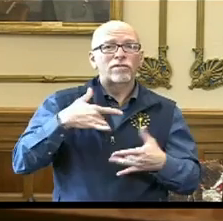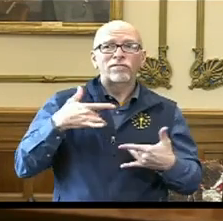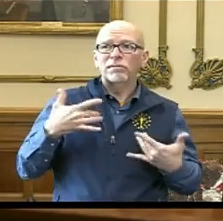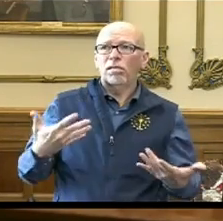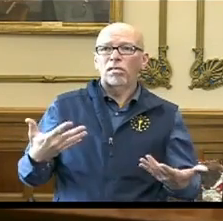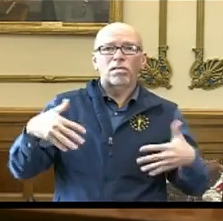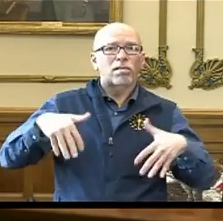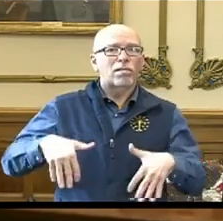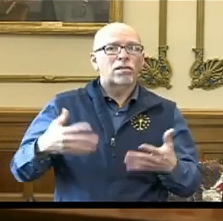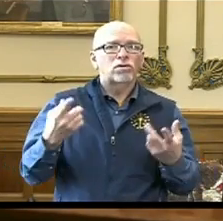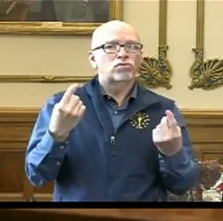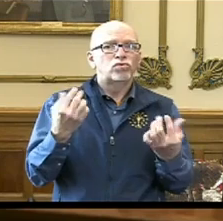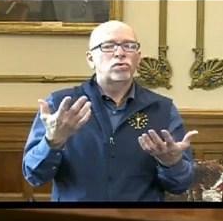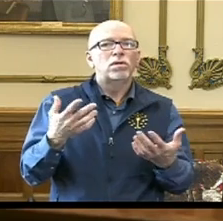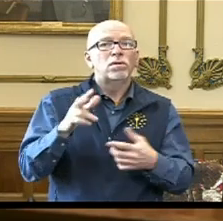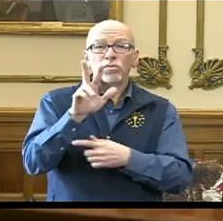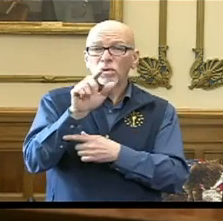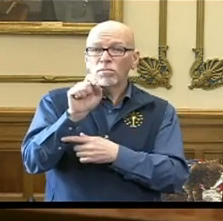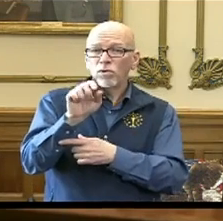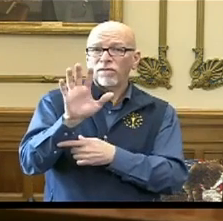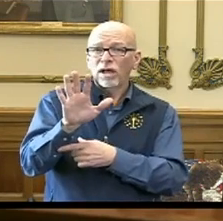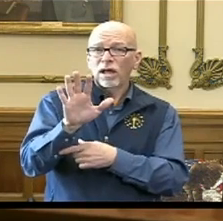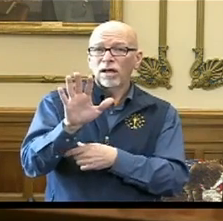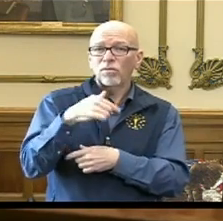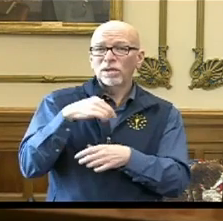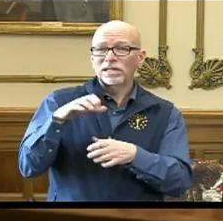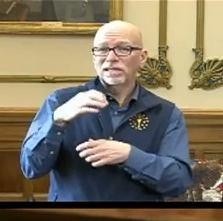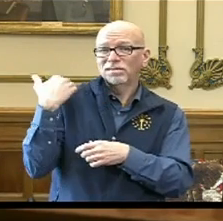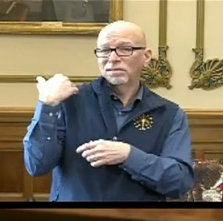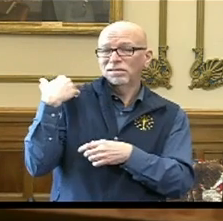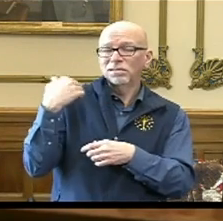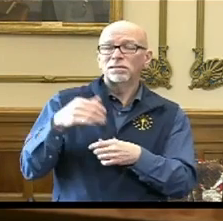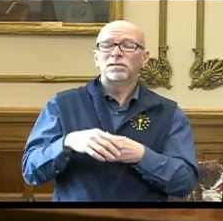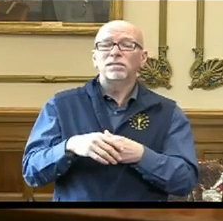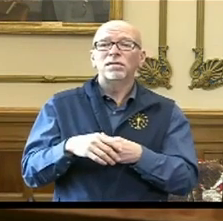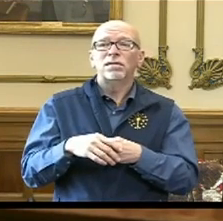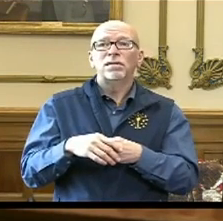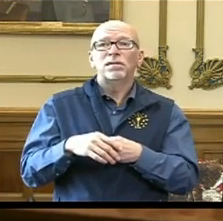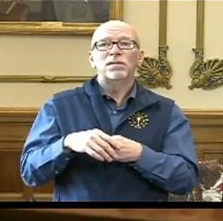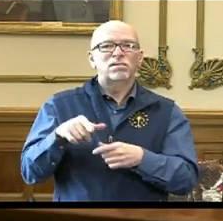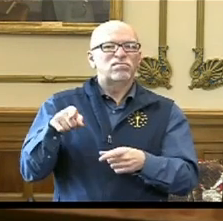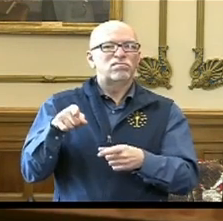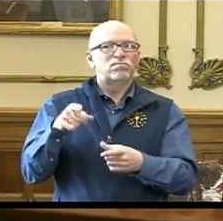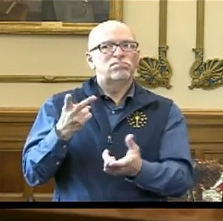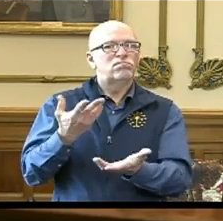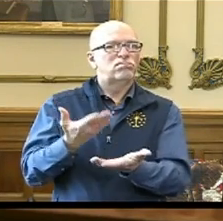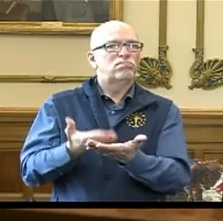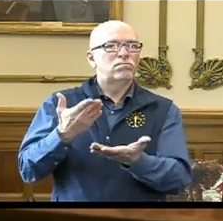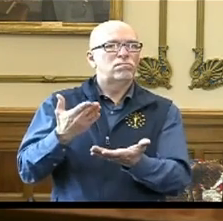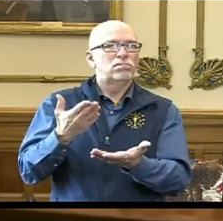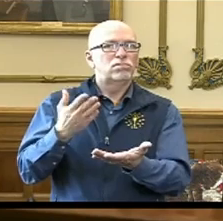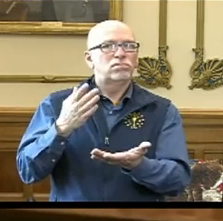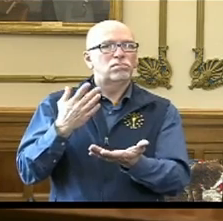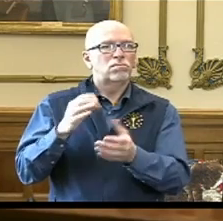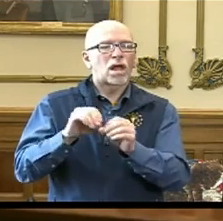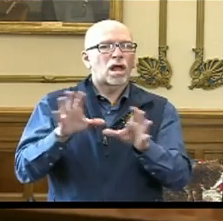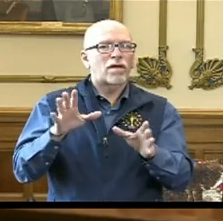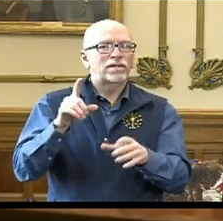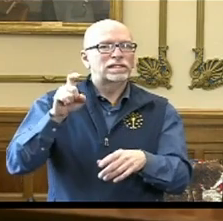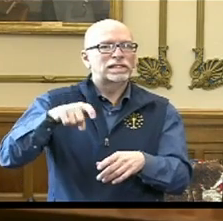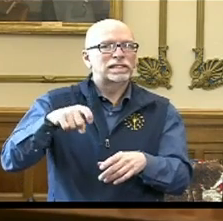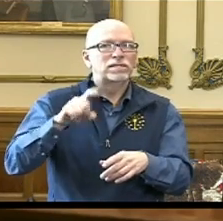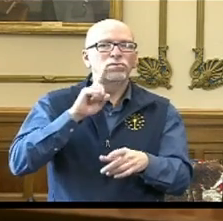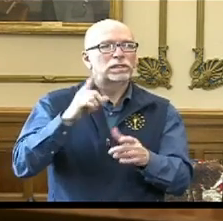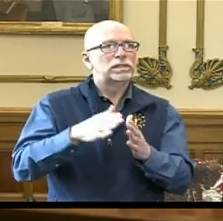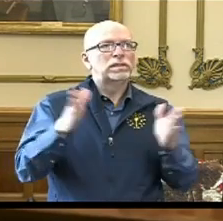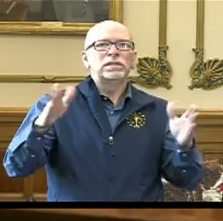the 3.5 that we did here recently tells you, due to the need of how broad and